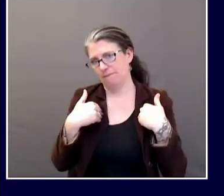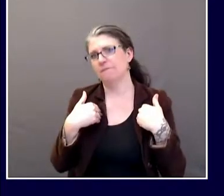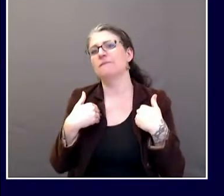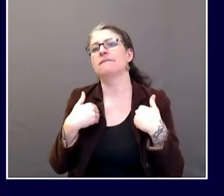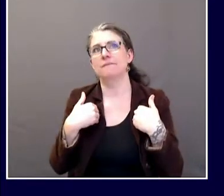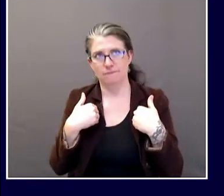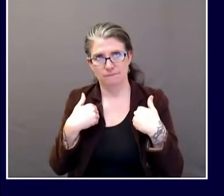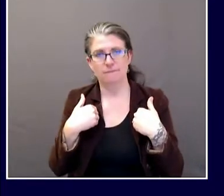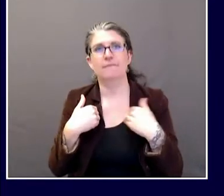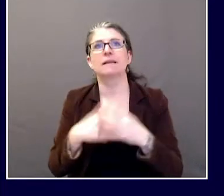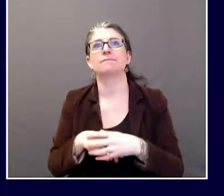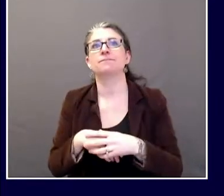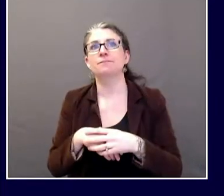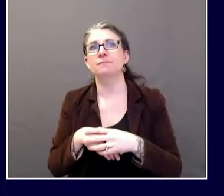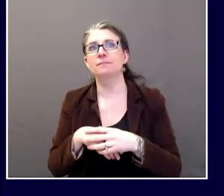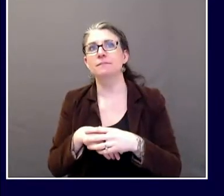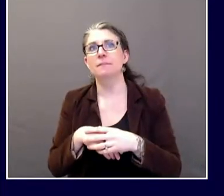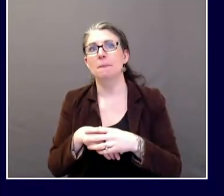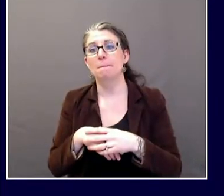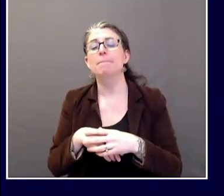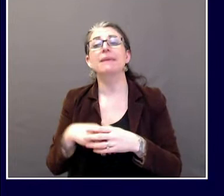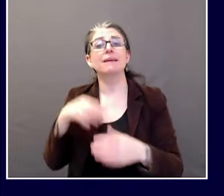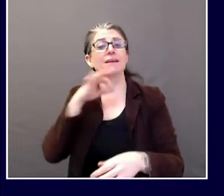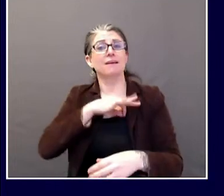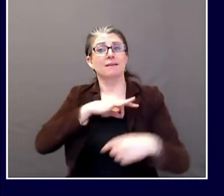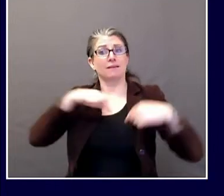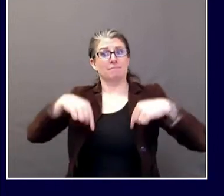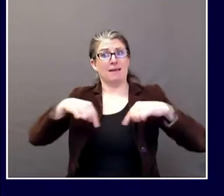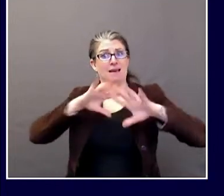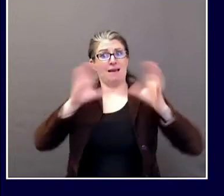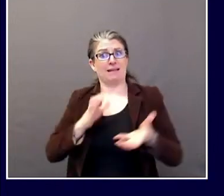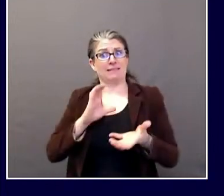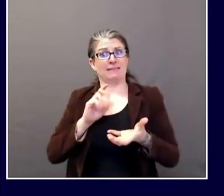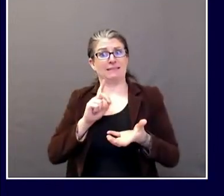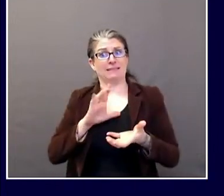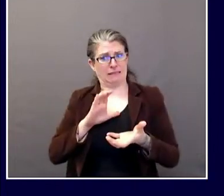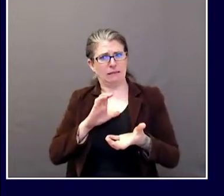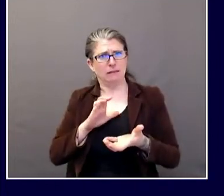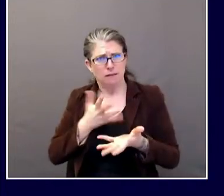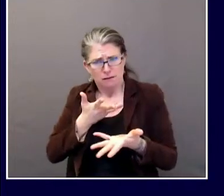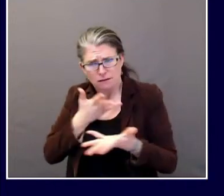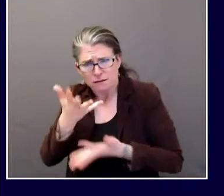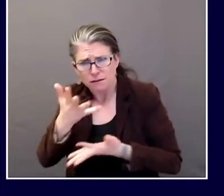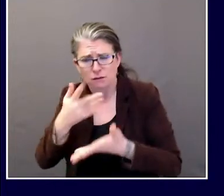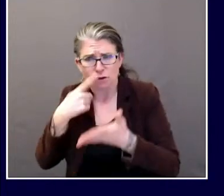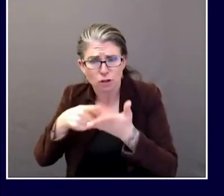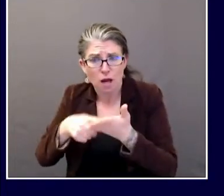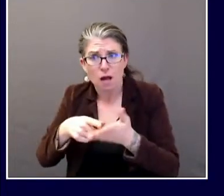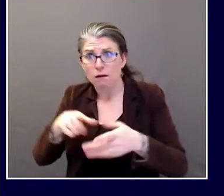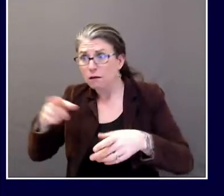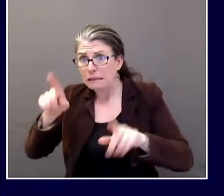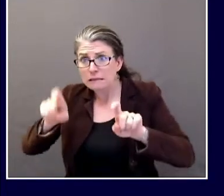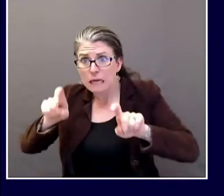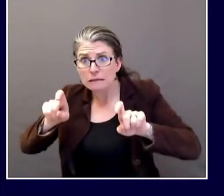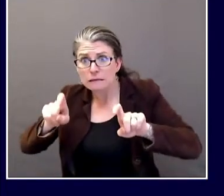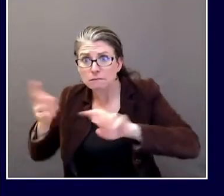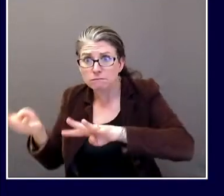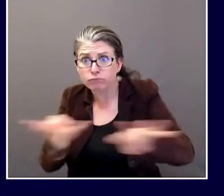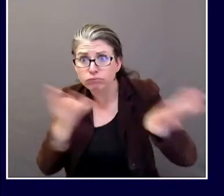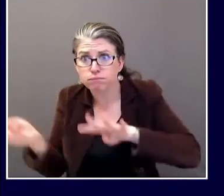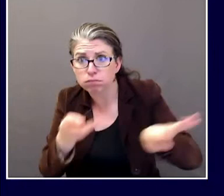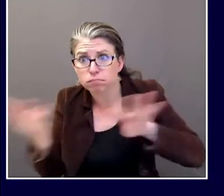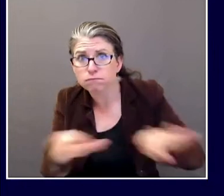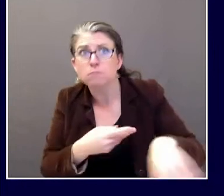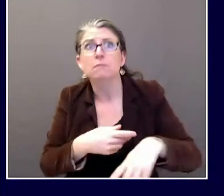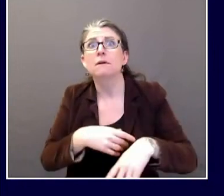sure they've got PPE, testing supplies, as well as infection control and prevention guidance. Also,